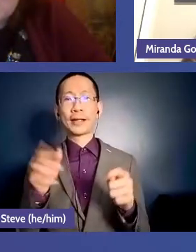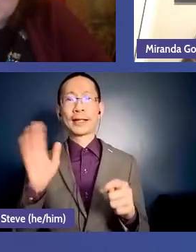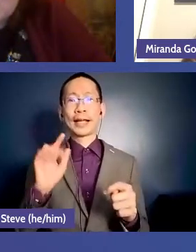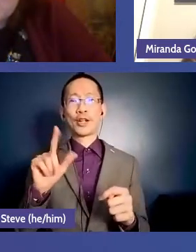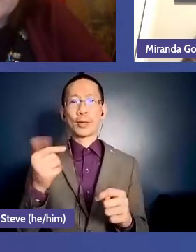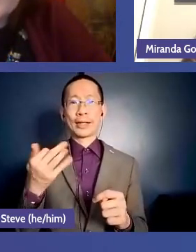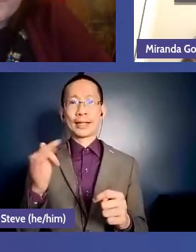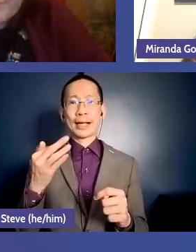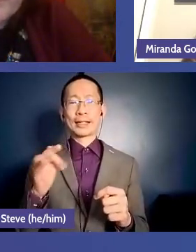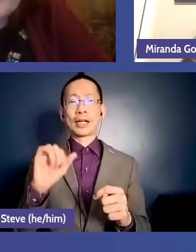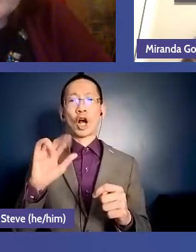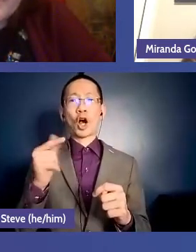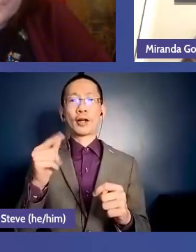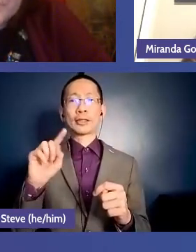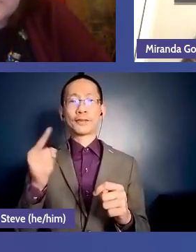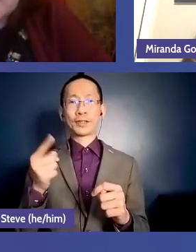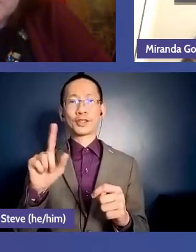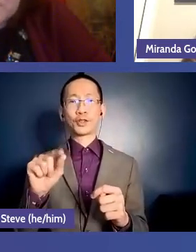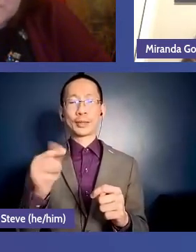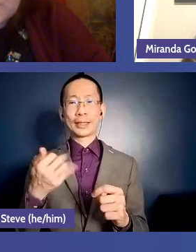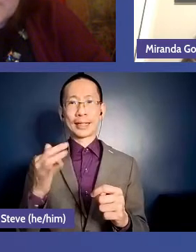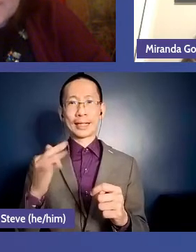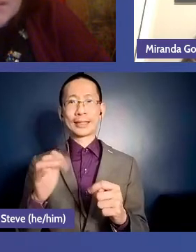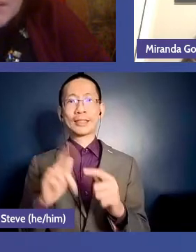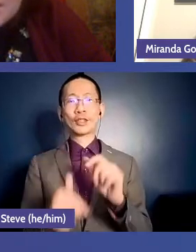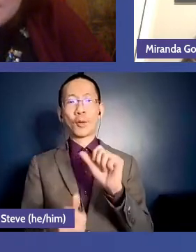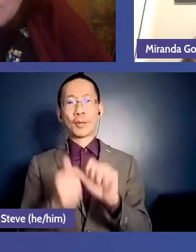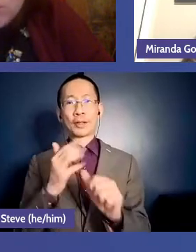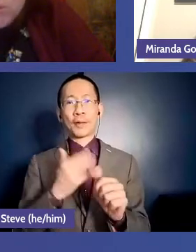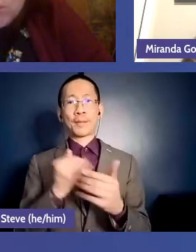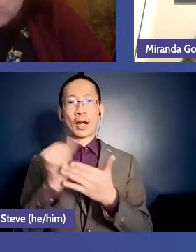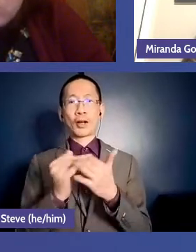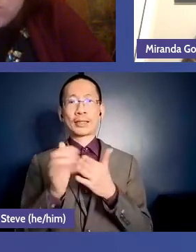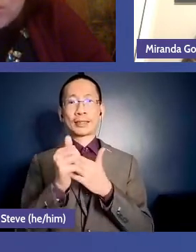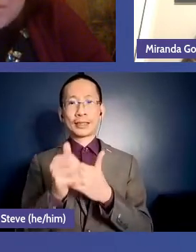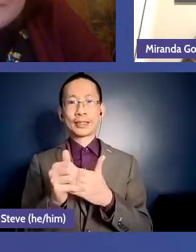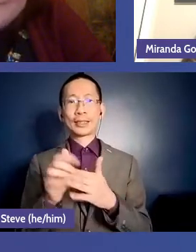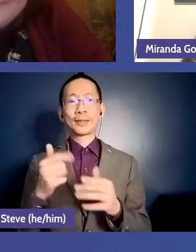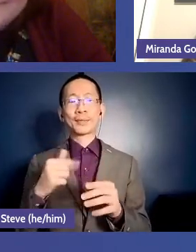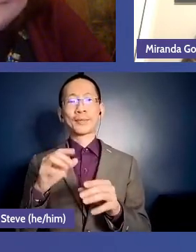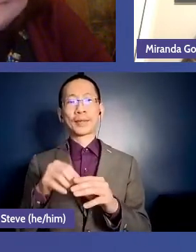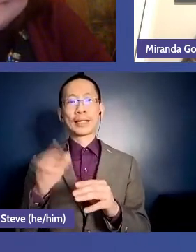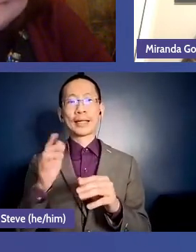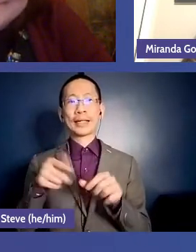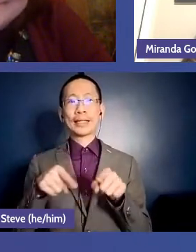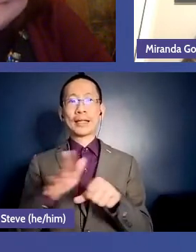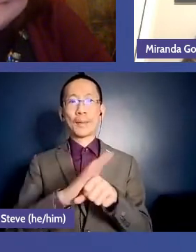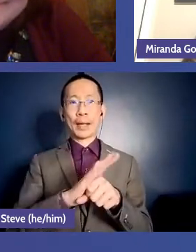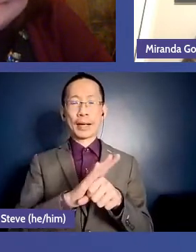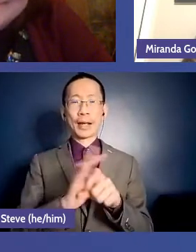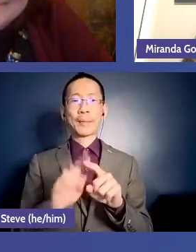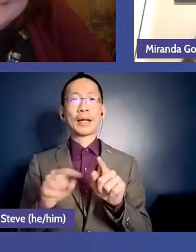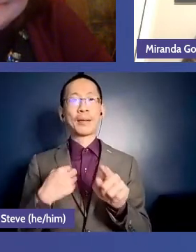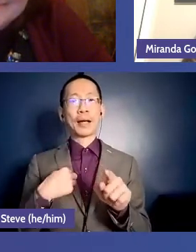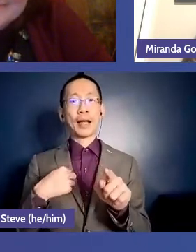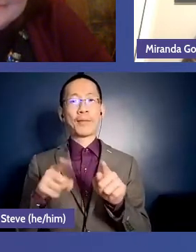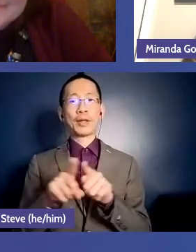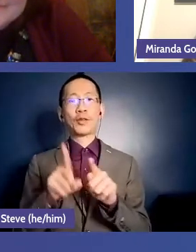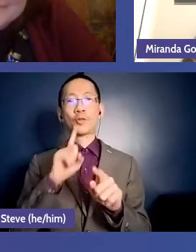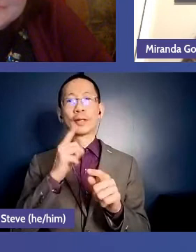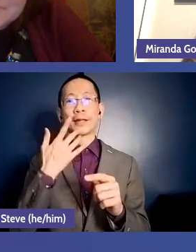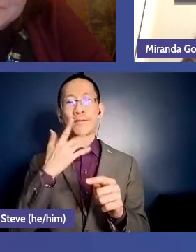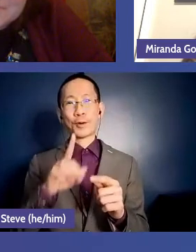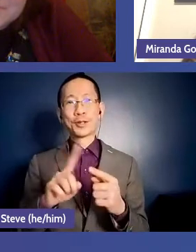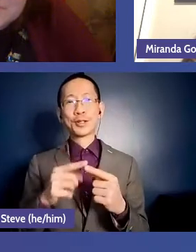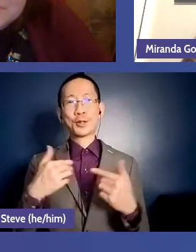2019, August 1st, 2019. So the bulk of my artistic leadership time has been in the pandemic, but I've been really fortunate to